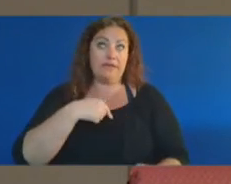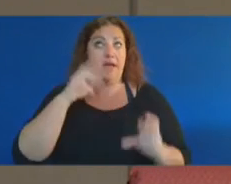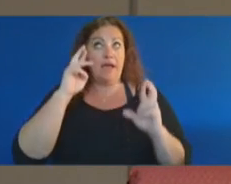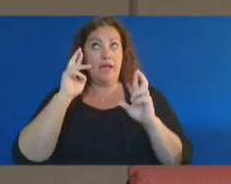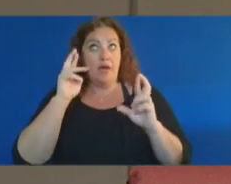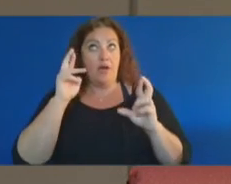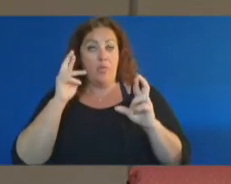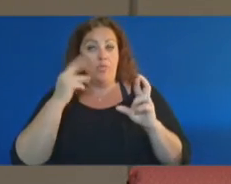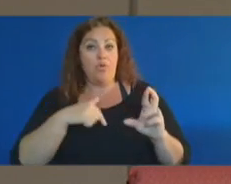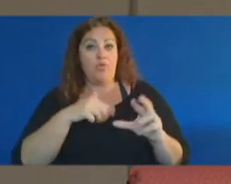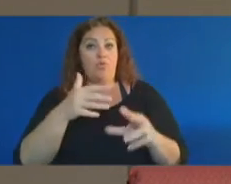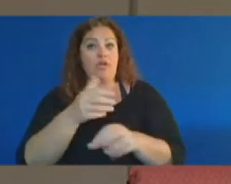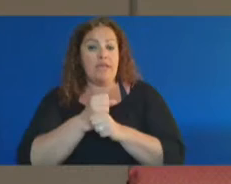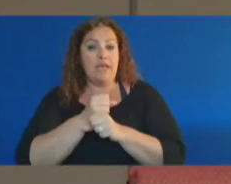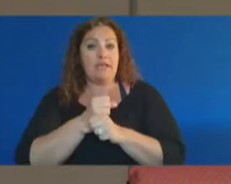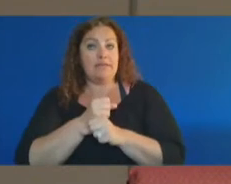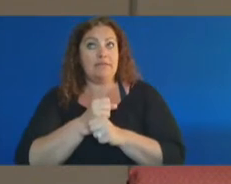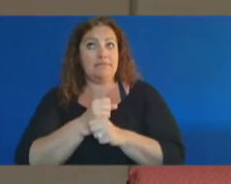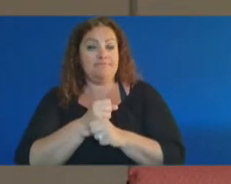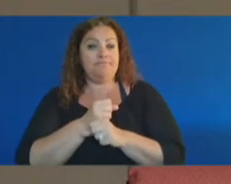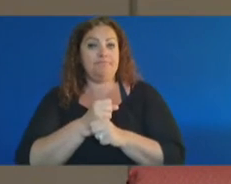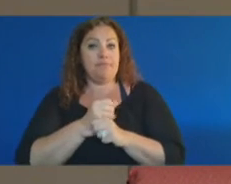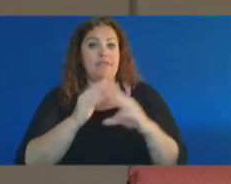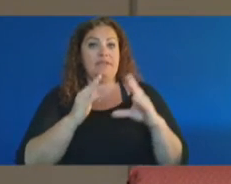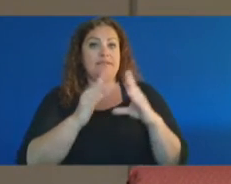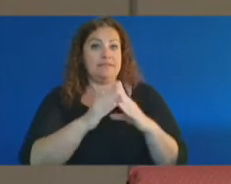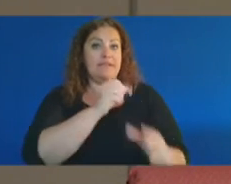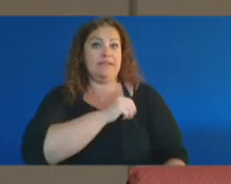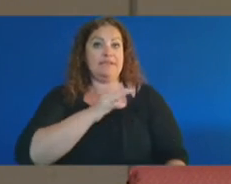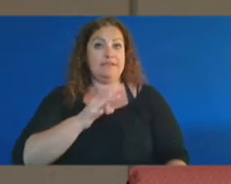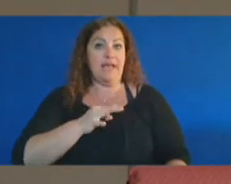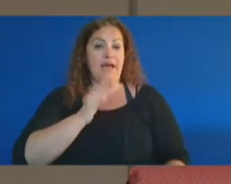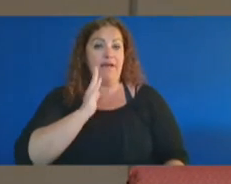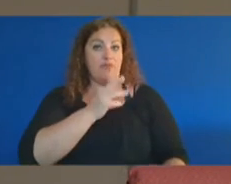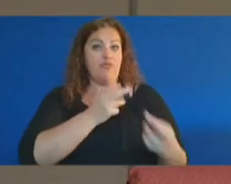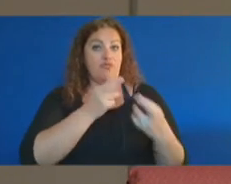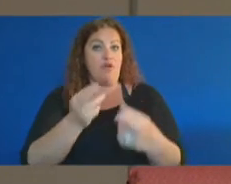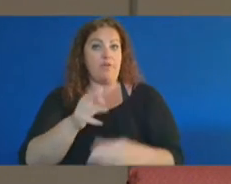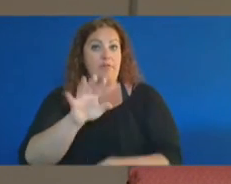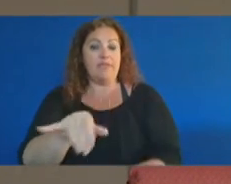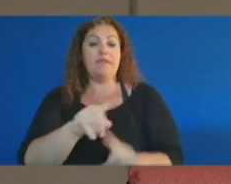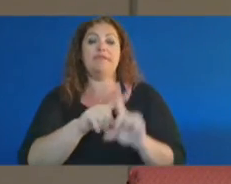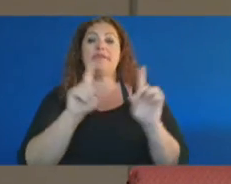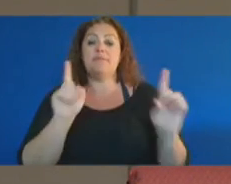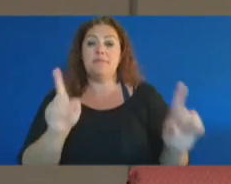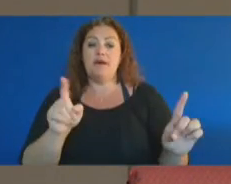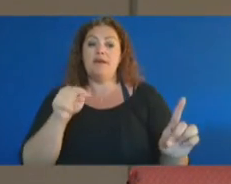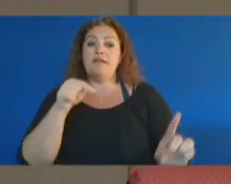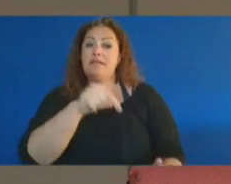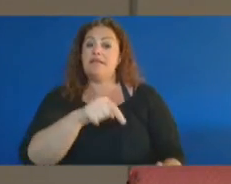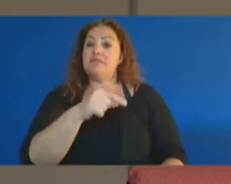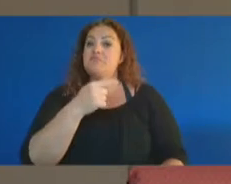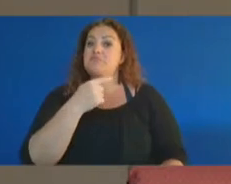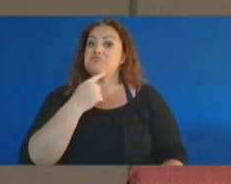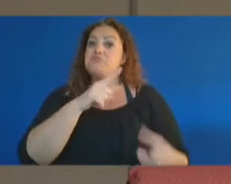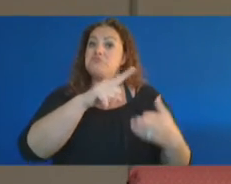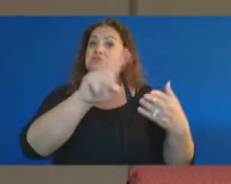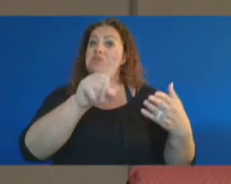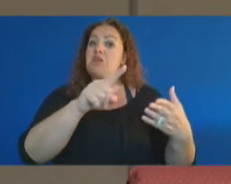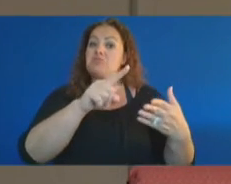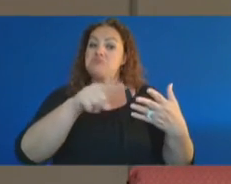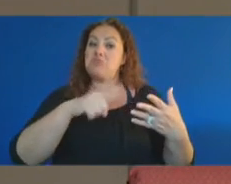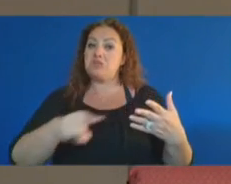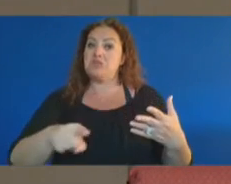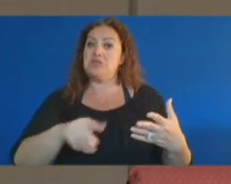get um to the point where City staff will recommend it but this checks the Box this answers the